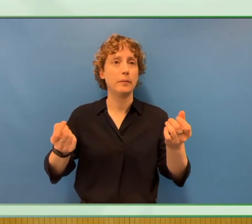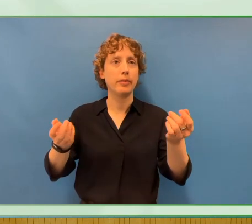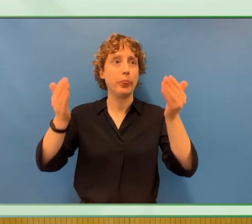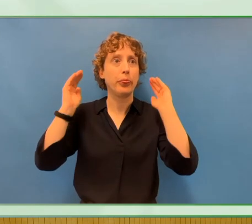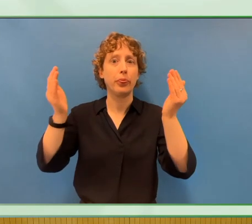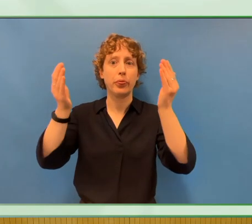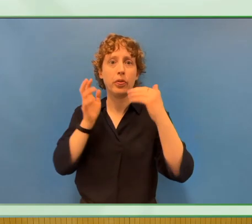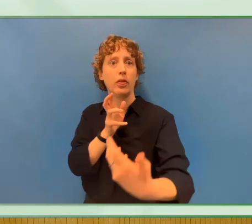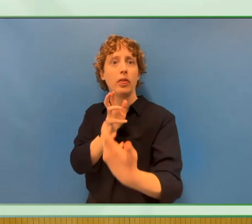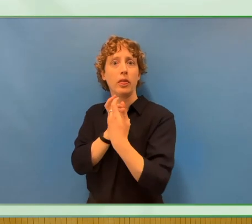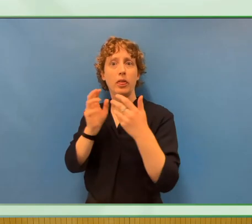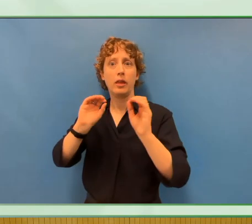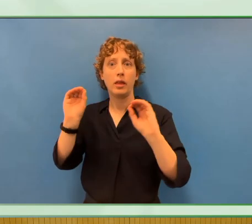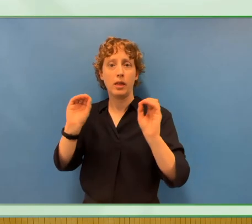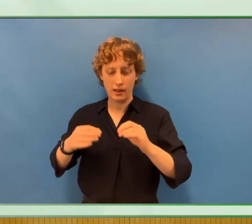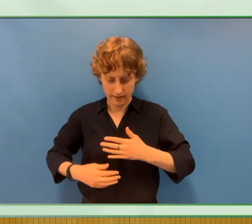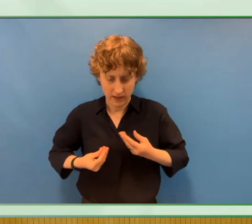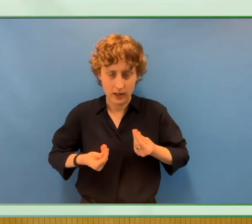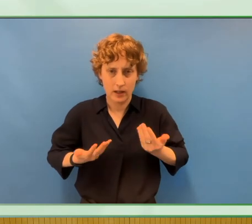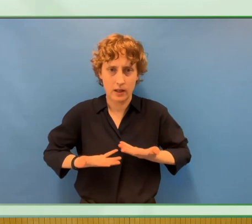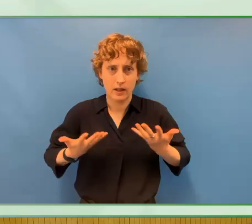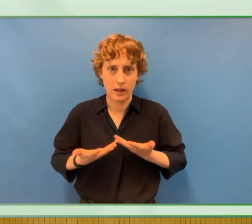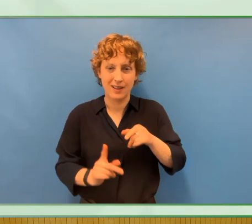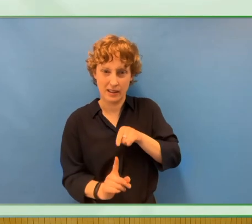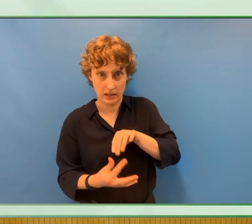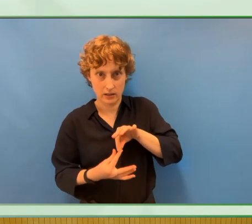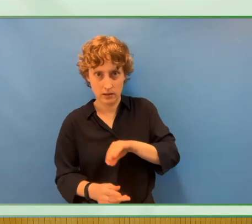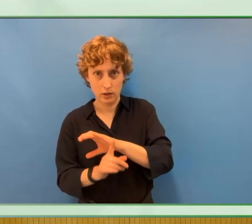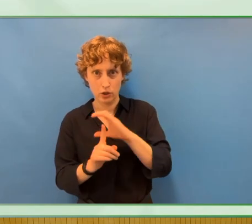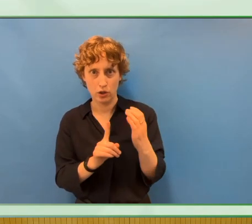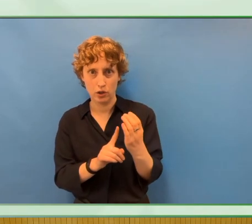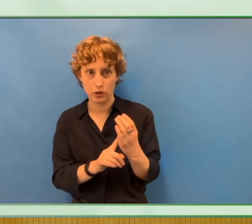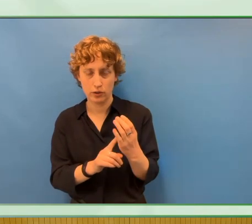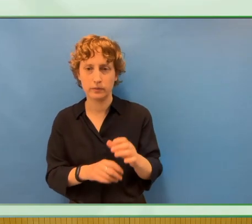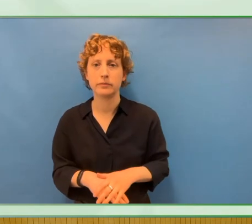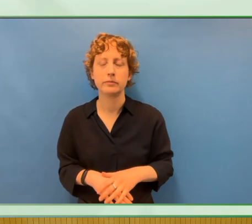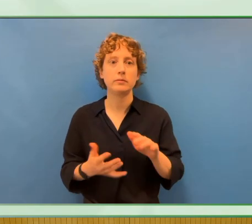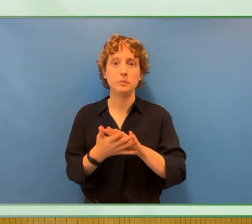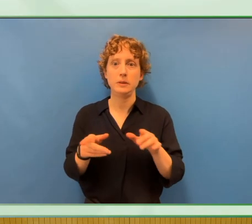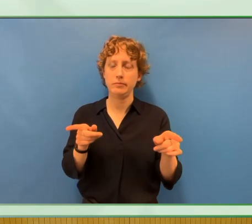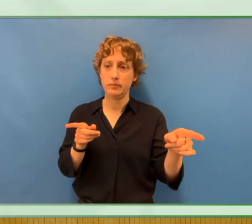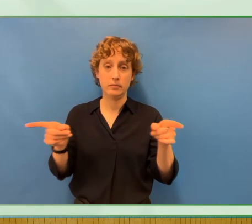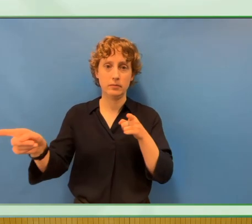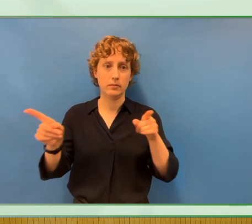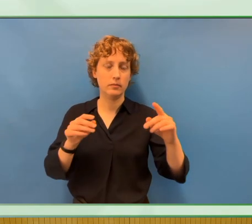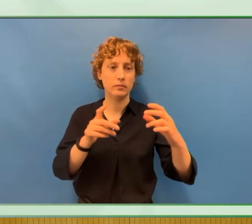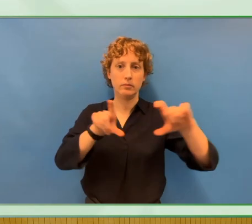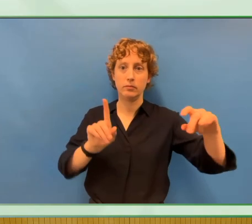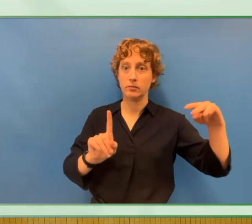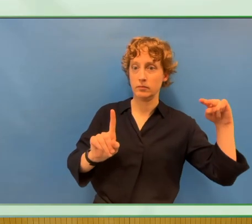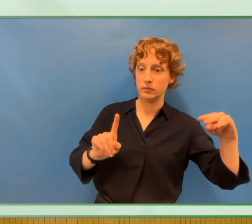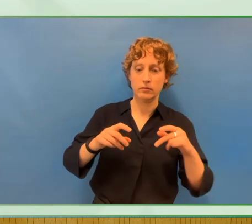to, or because you are inviting, welcoming, allowing disabled individuals to prosper within your organization, those are two different